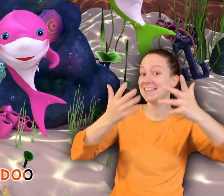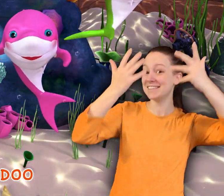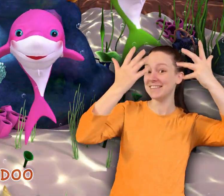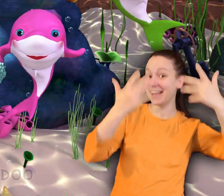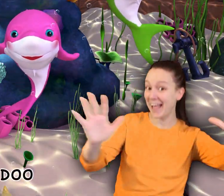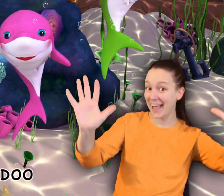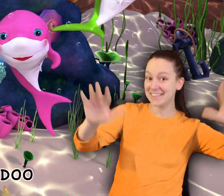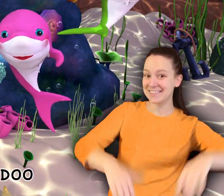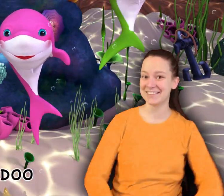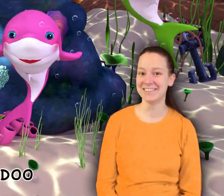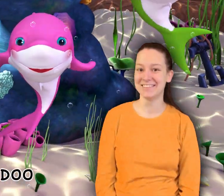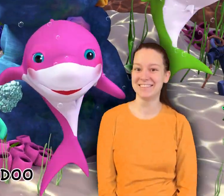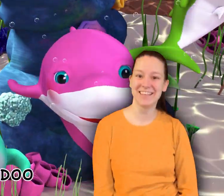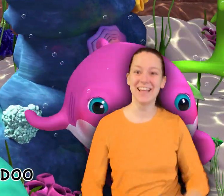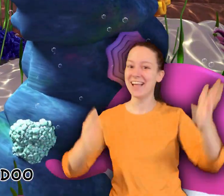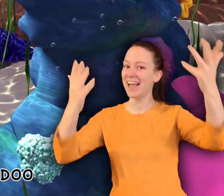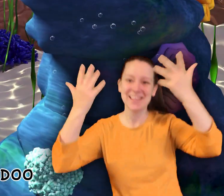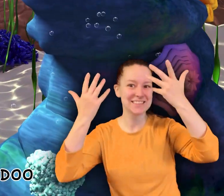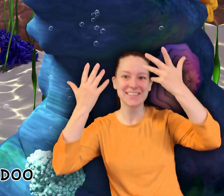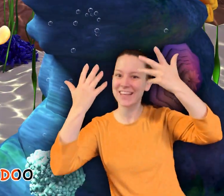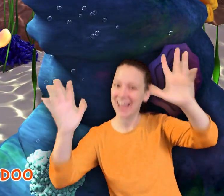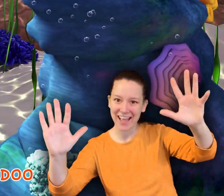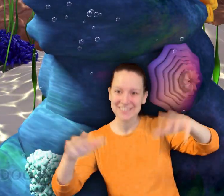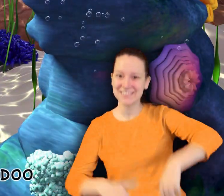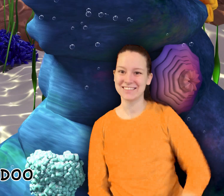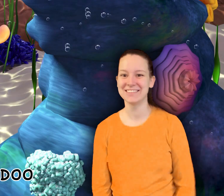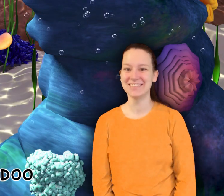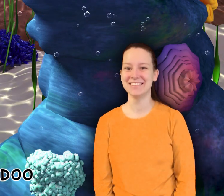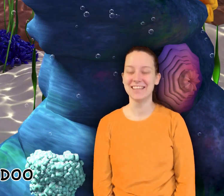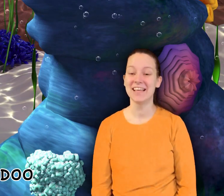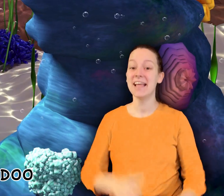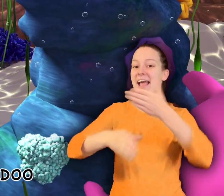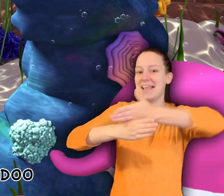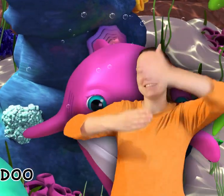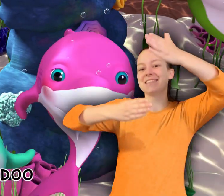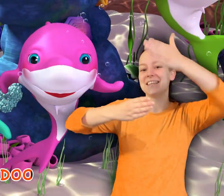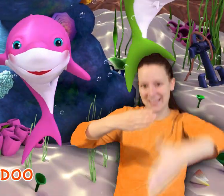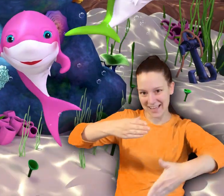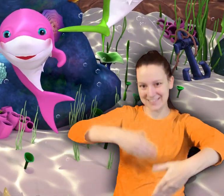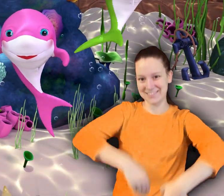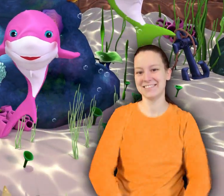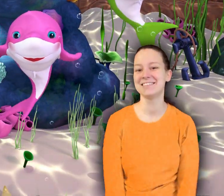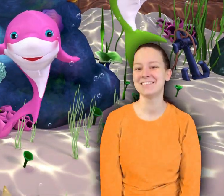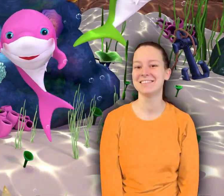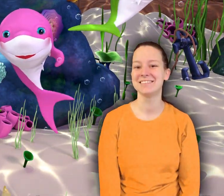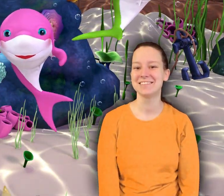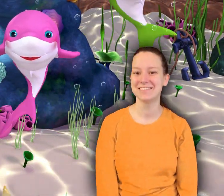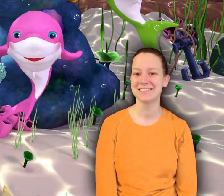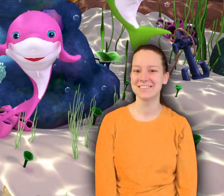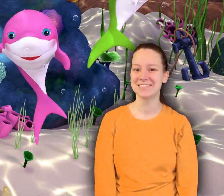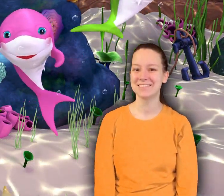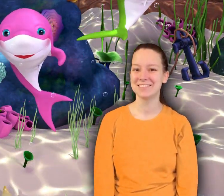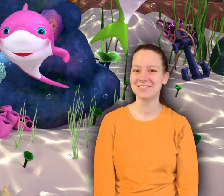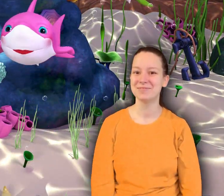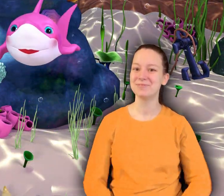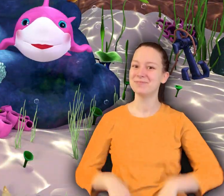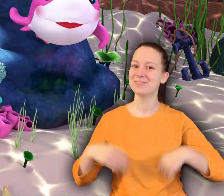end it's the end it's the end it's the